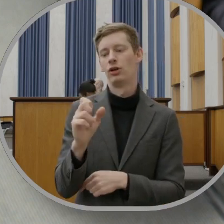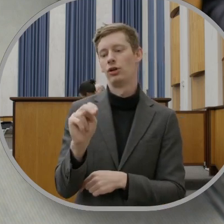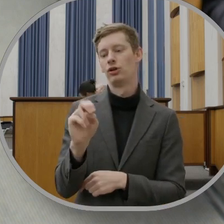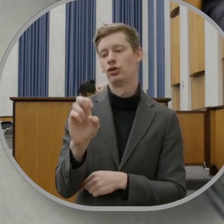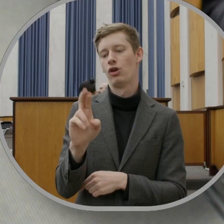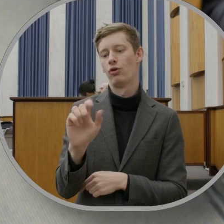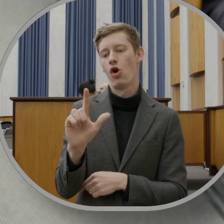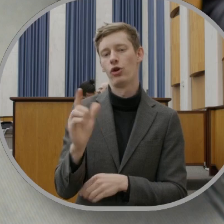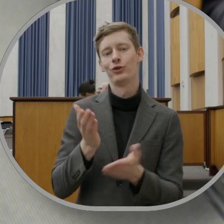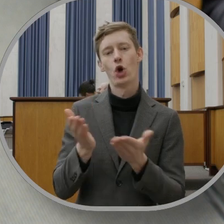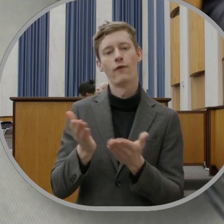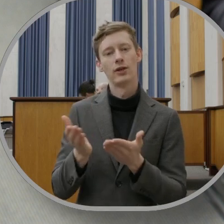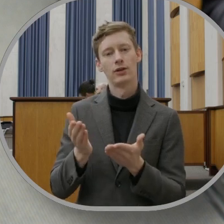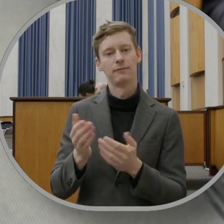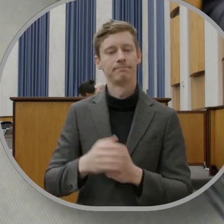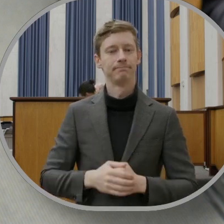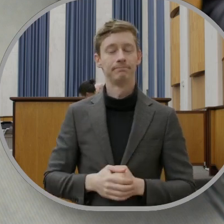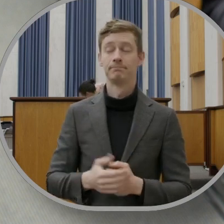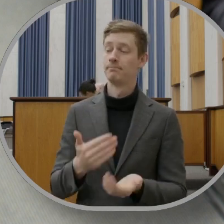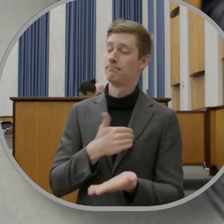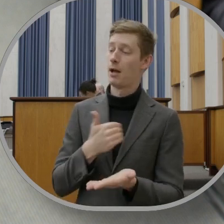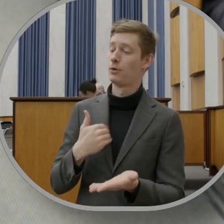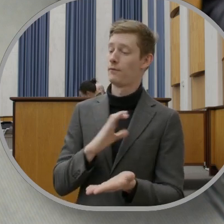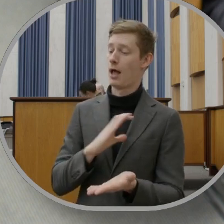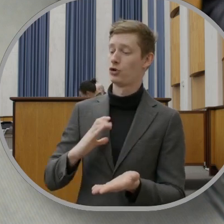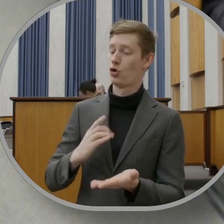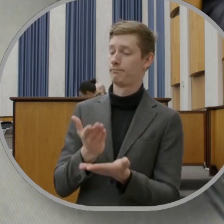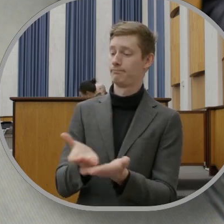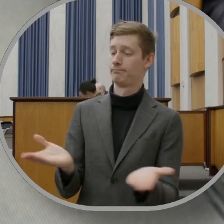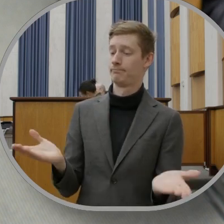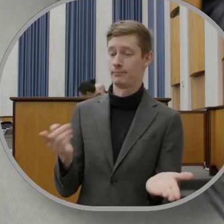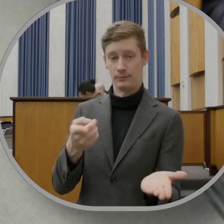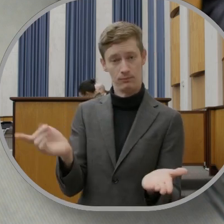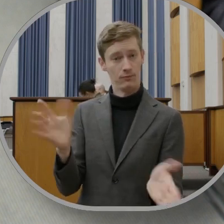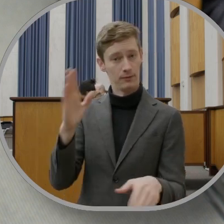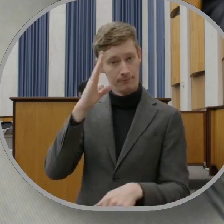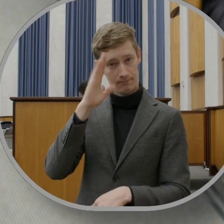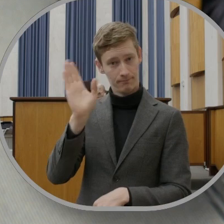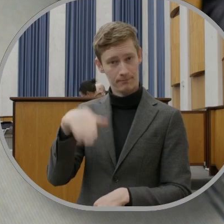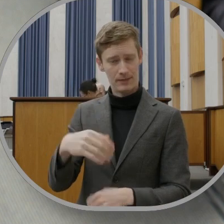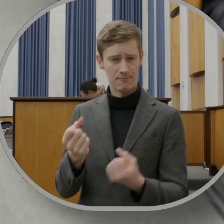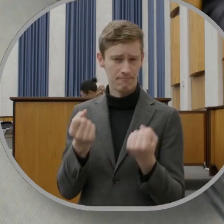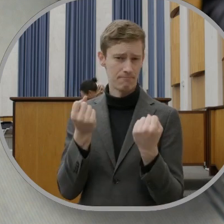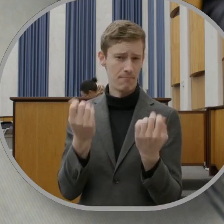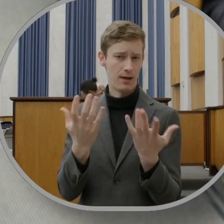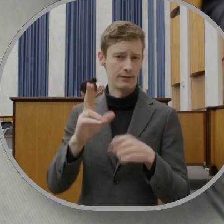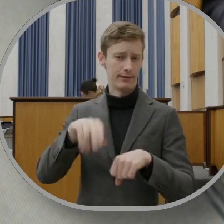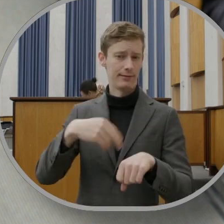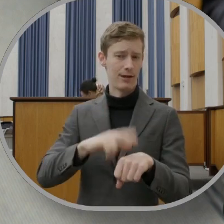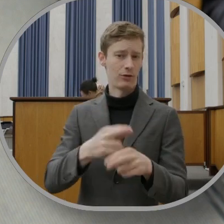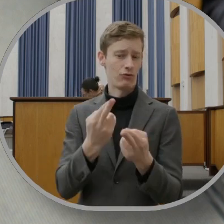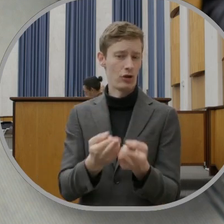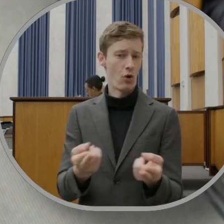Members of Council, as you know, we live in a city that's rich with natural resources, namely